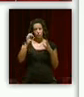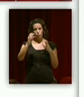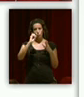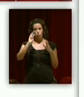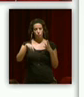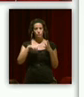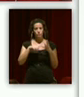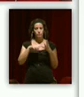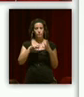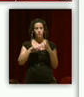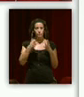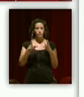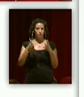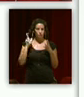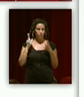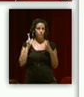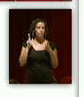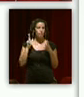appbayet.com,